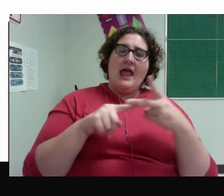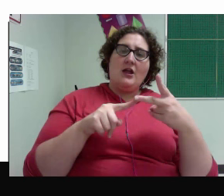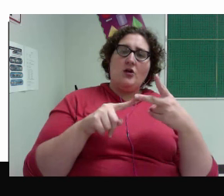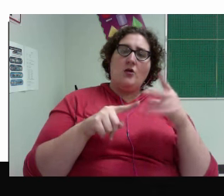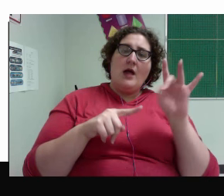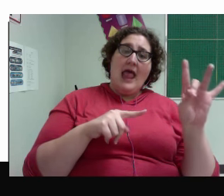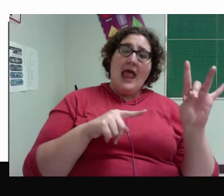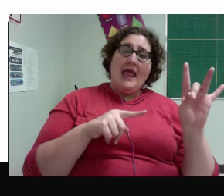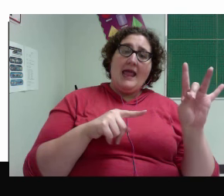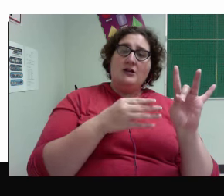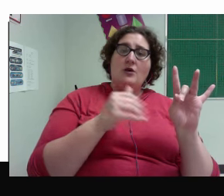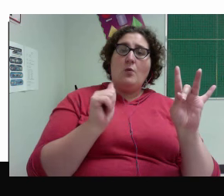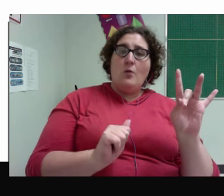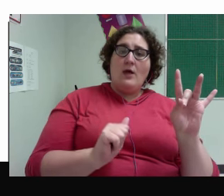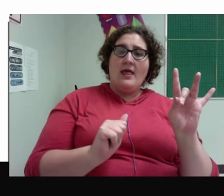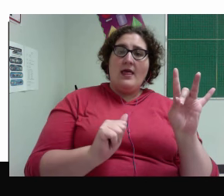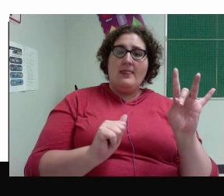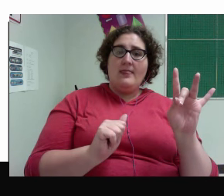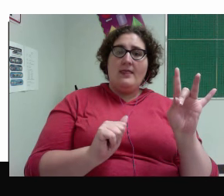angle 8